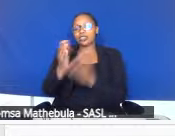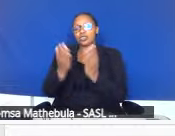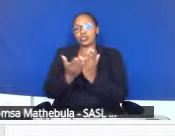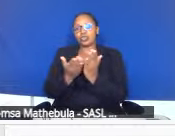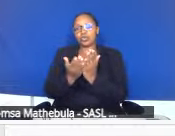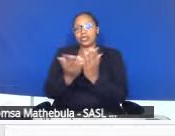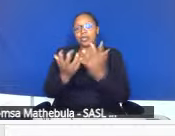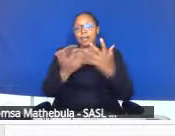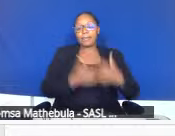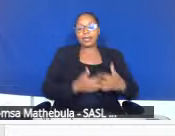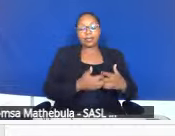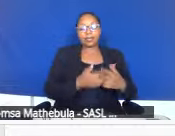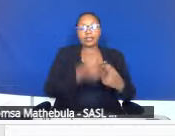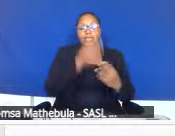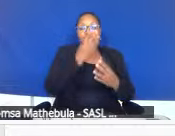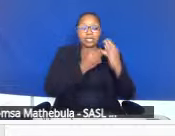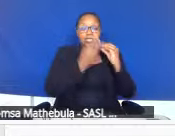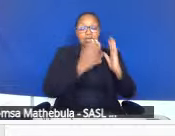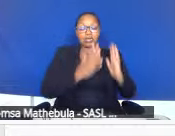learners with